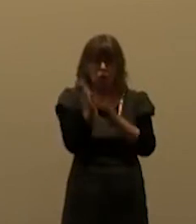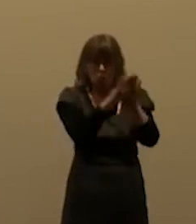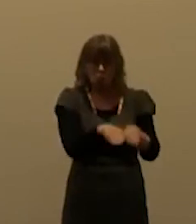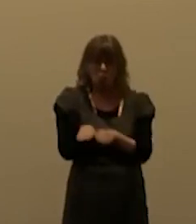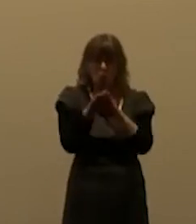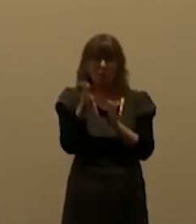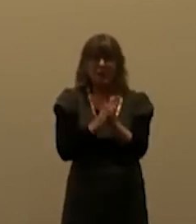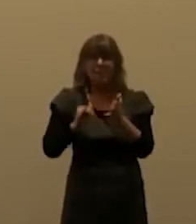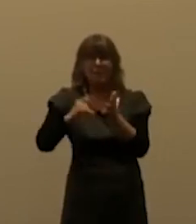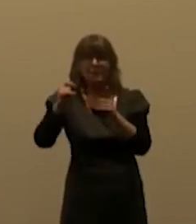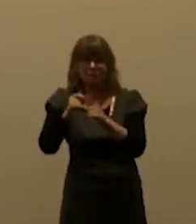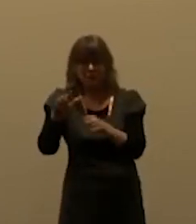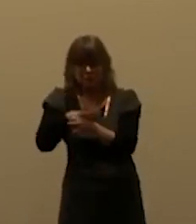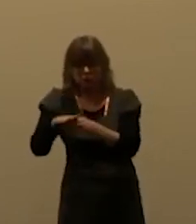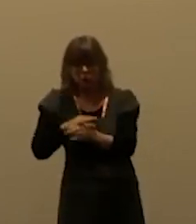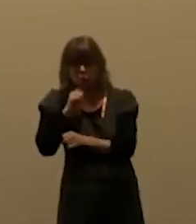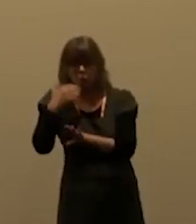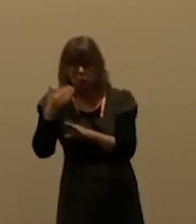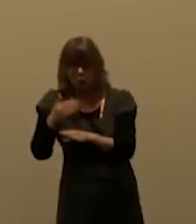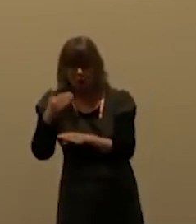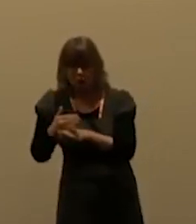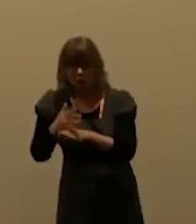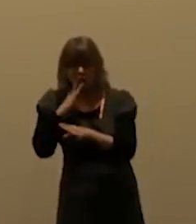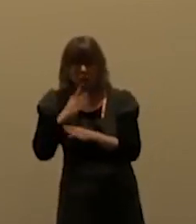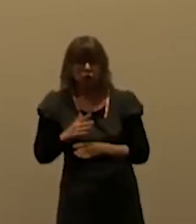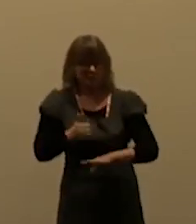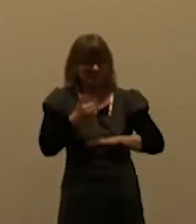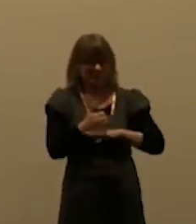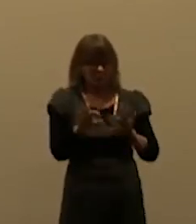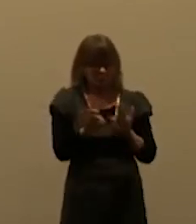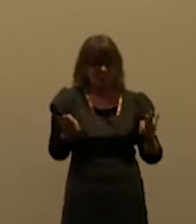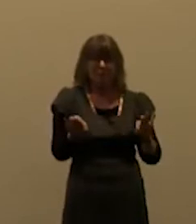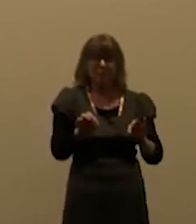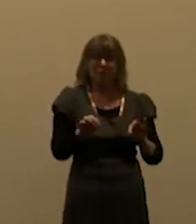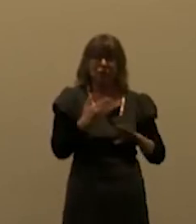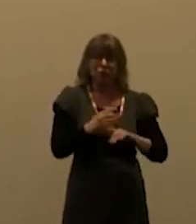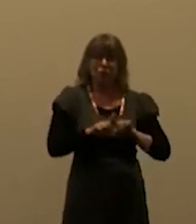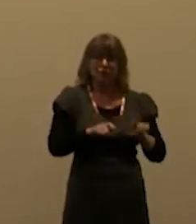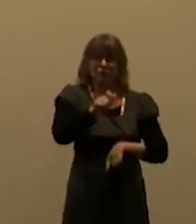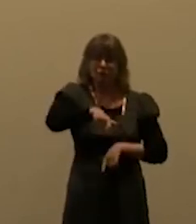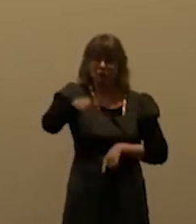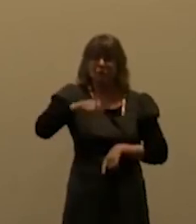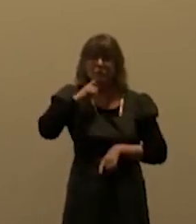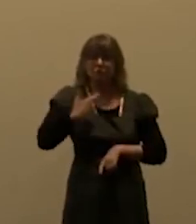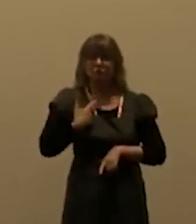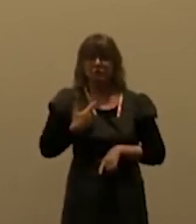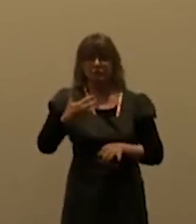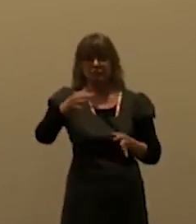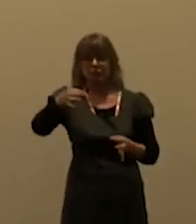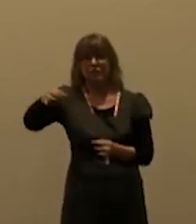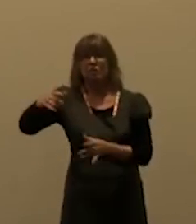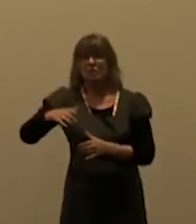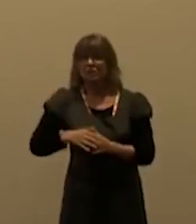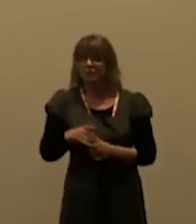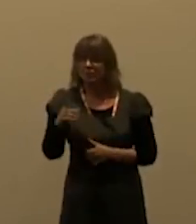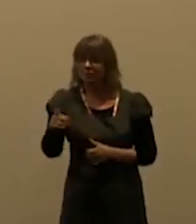MSP scenario, that would work. You would just have to configure a pipeline to run for, you know, different tenants and different credentials for each one that you connect to. Yes.